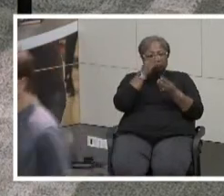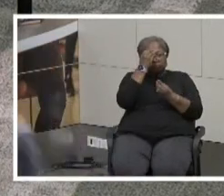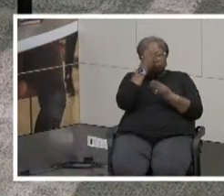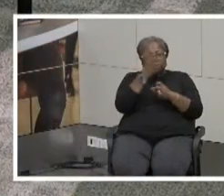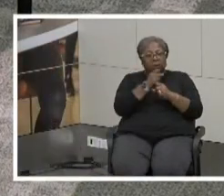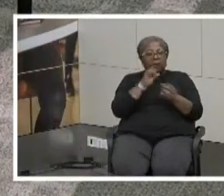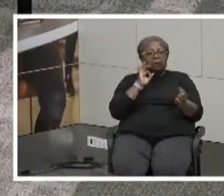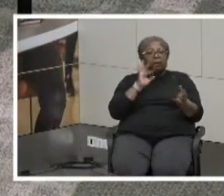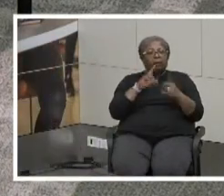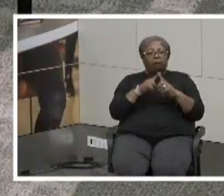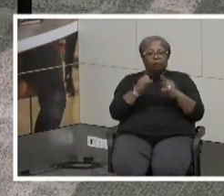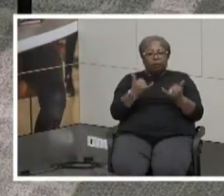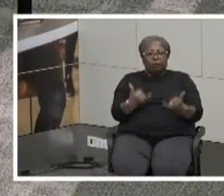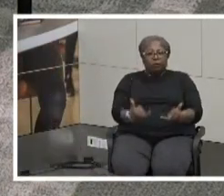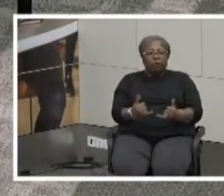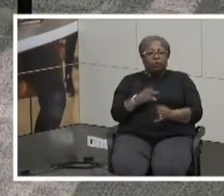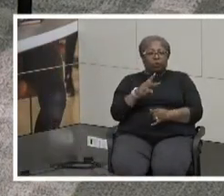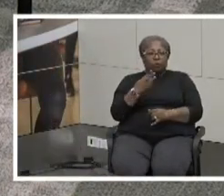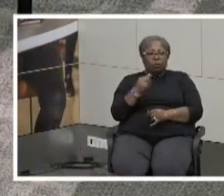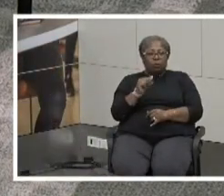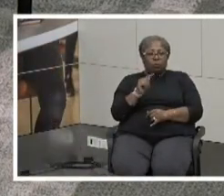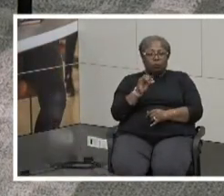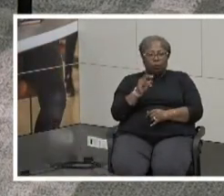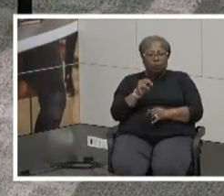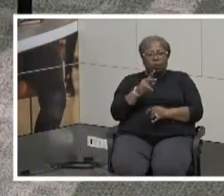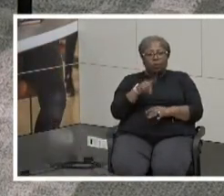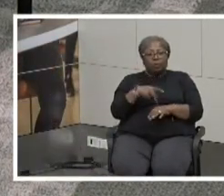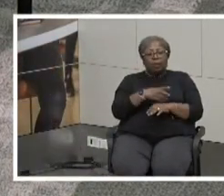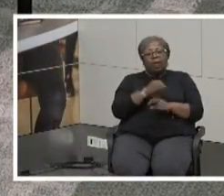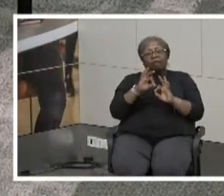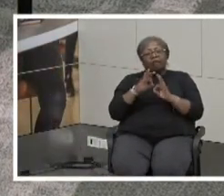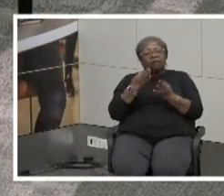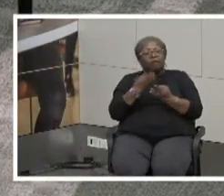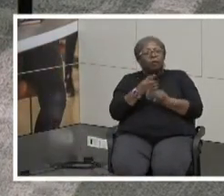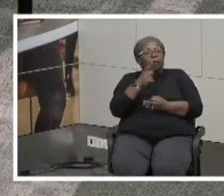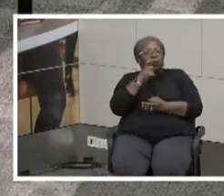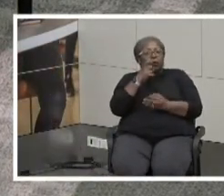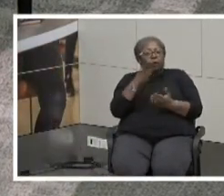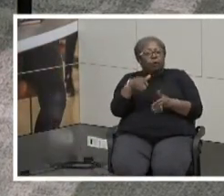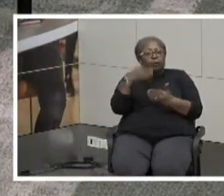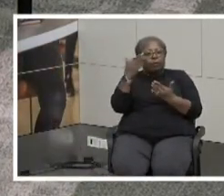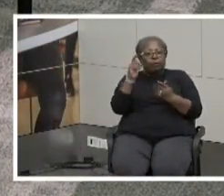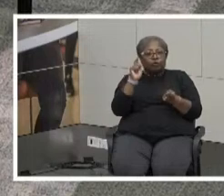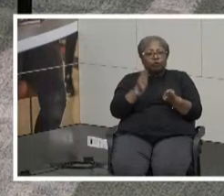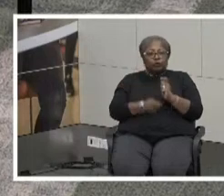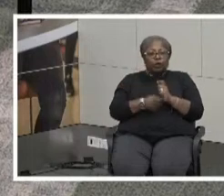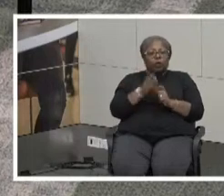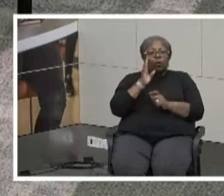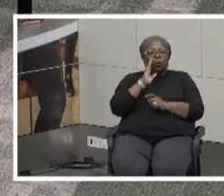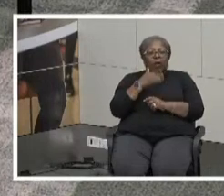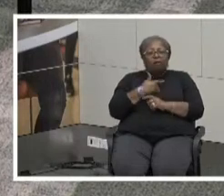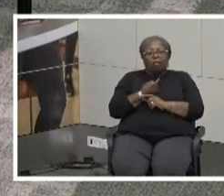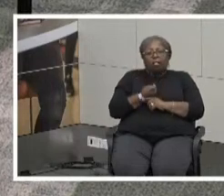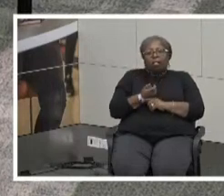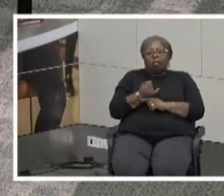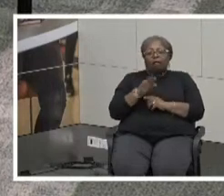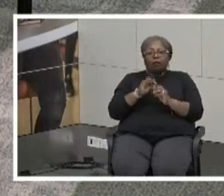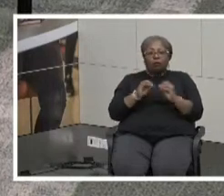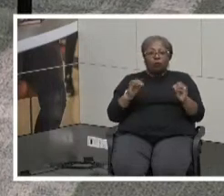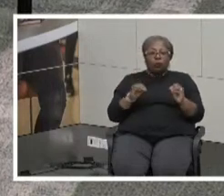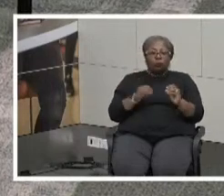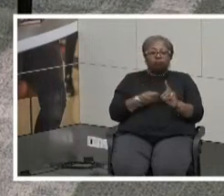input beyond the current Wharton principal and current families for whom the proposed changes will have little if no